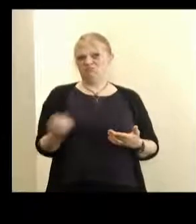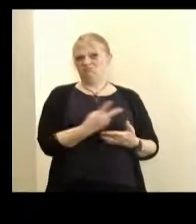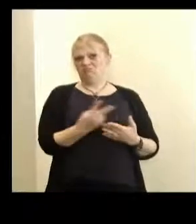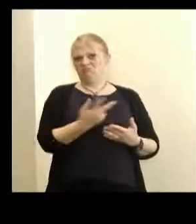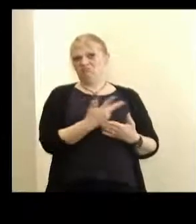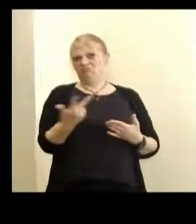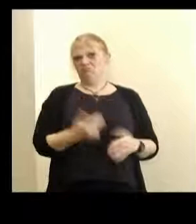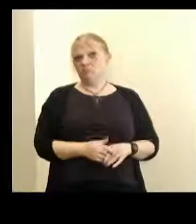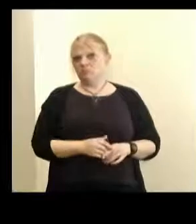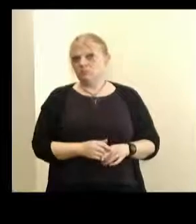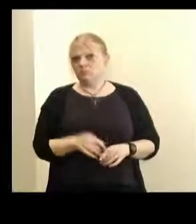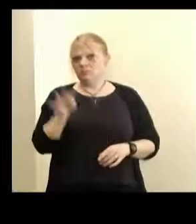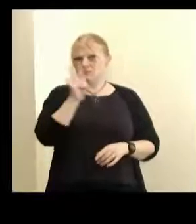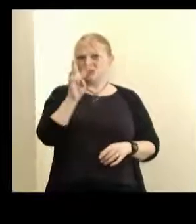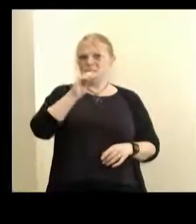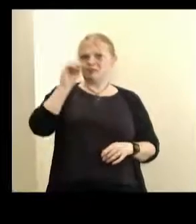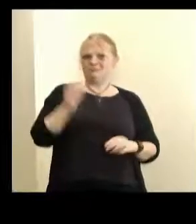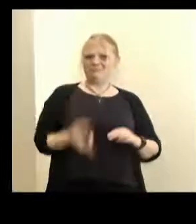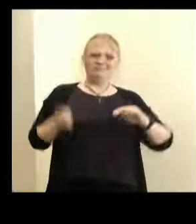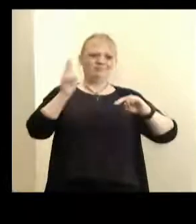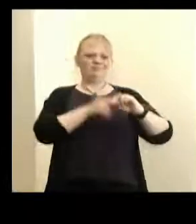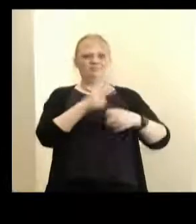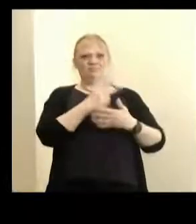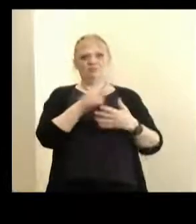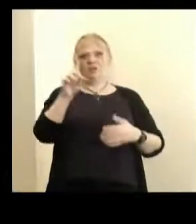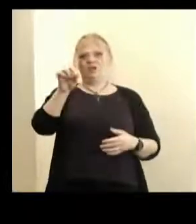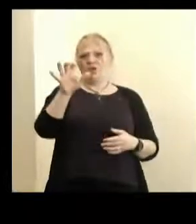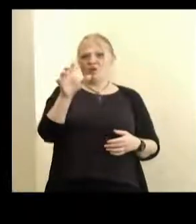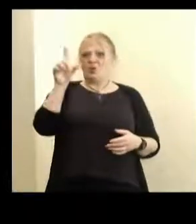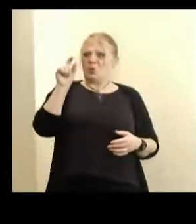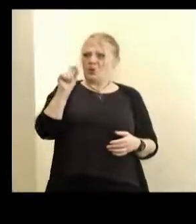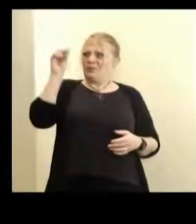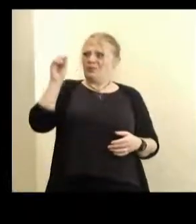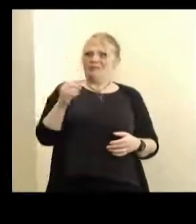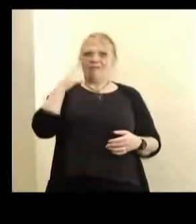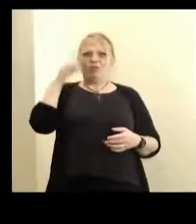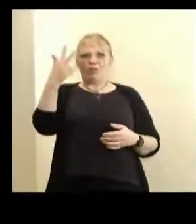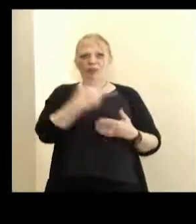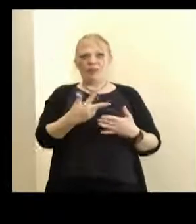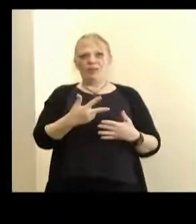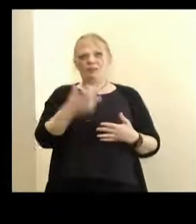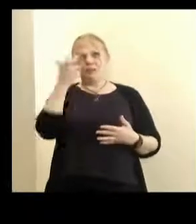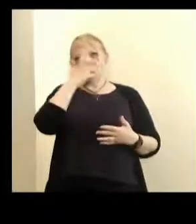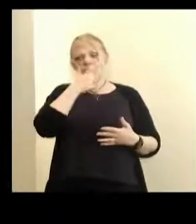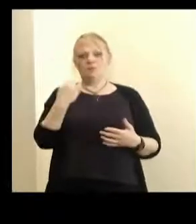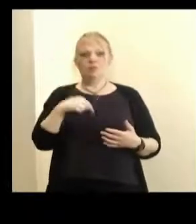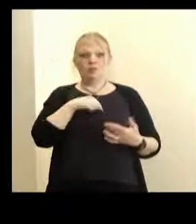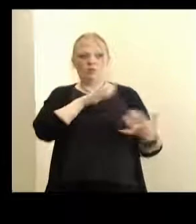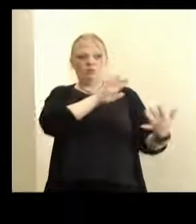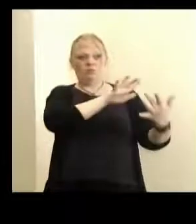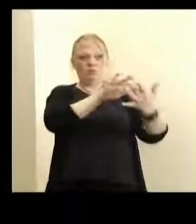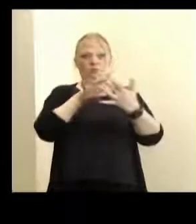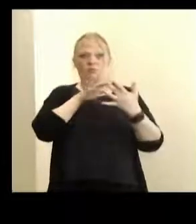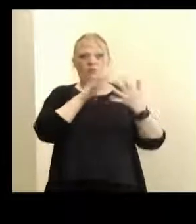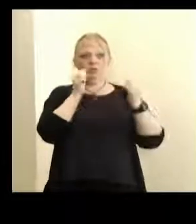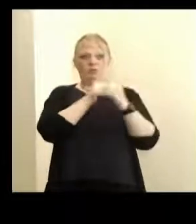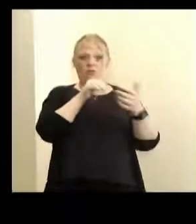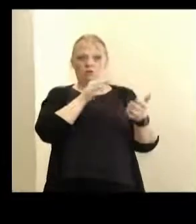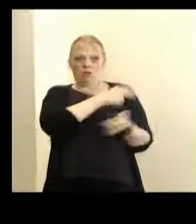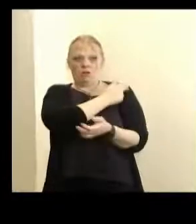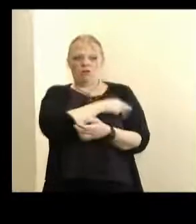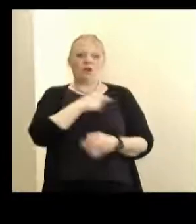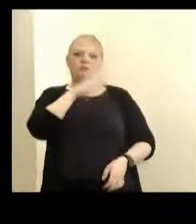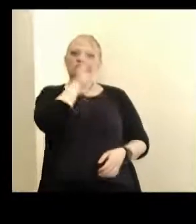weeks, 46% increase in 2 weeks and 120% in 3 weeks. And we contact with the hospitals. I go directly